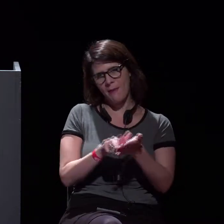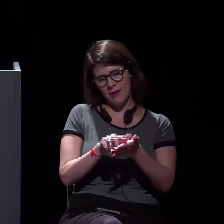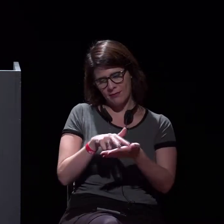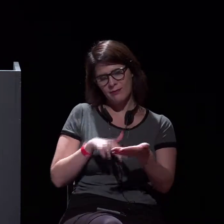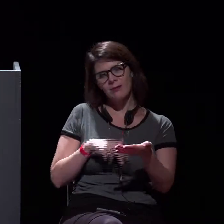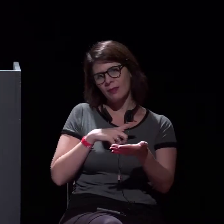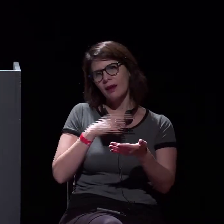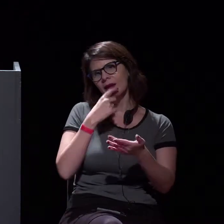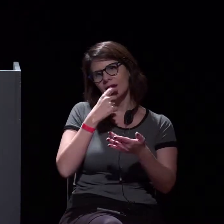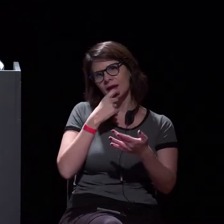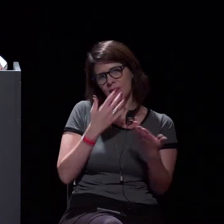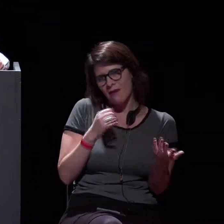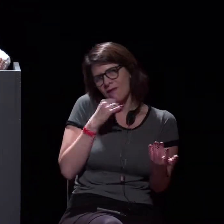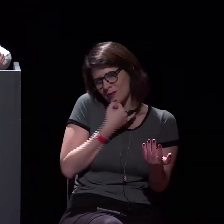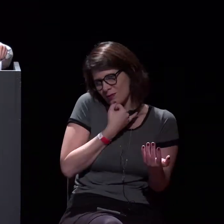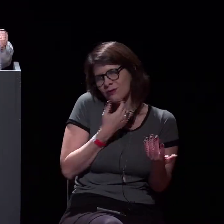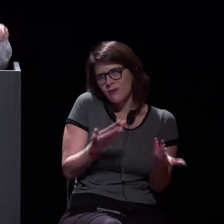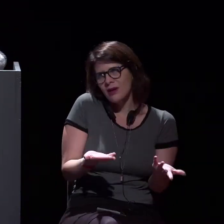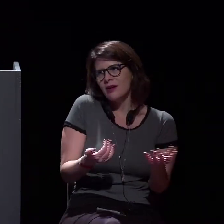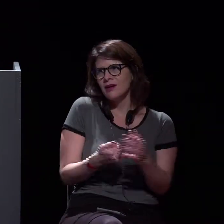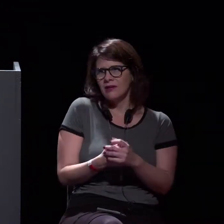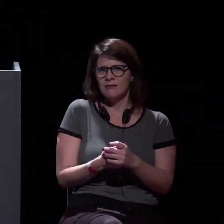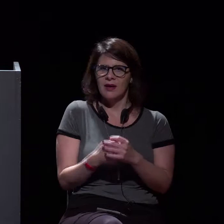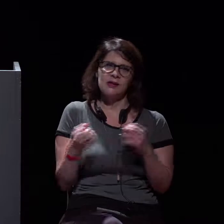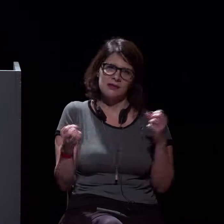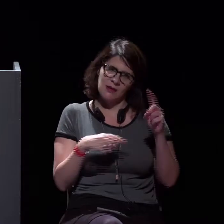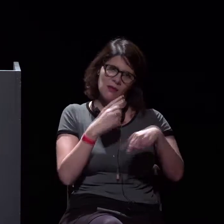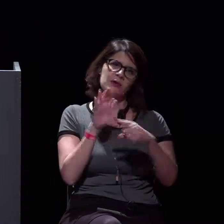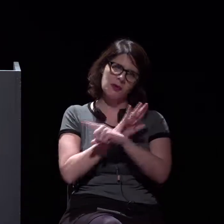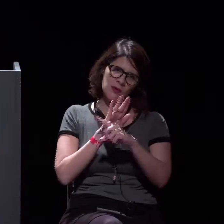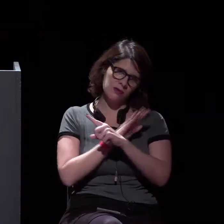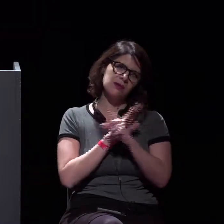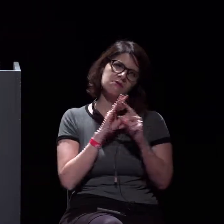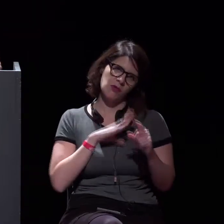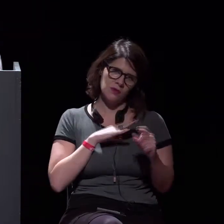mas, bom, fazemos logo as perguntas em português. Obrigada.